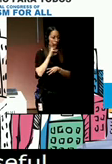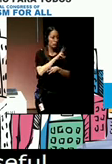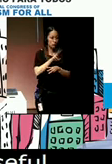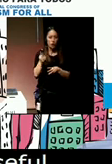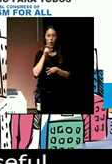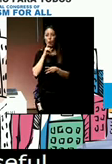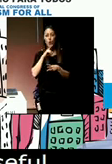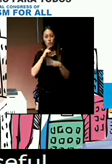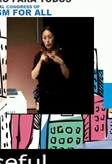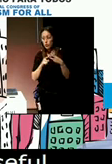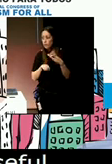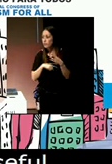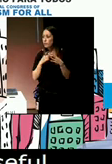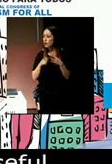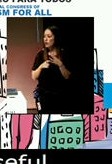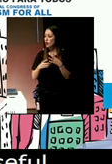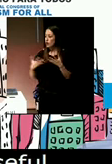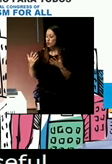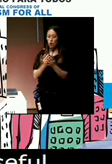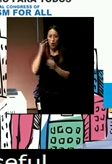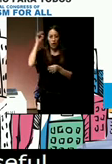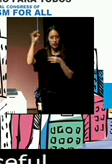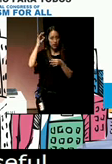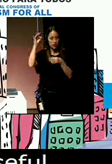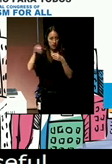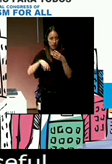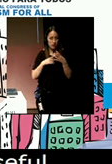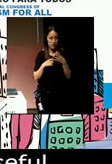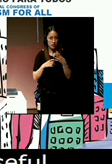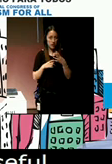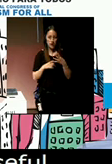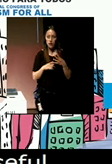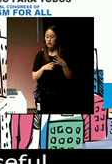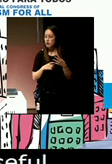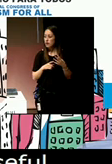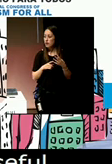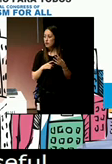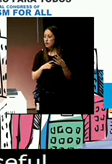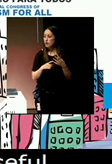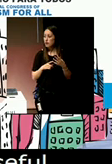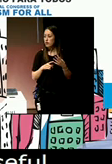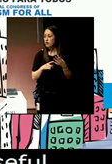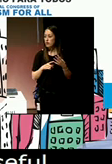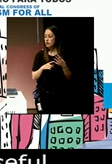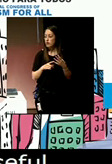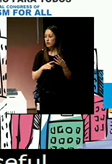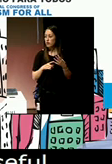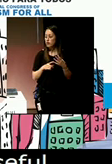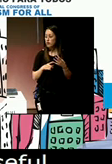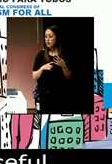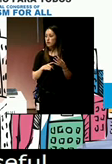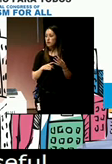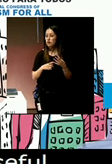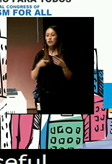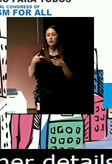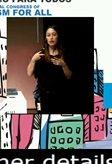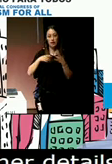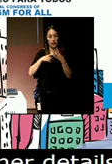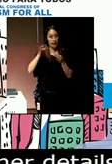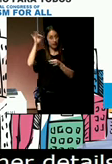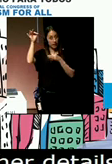other details. For example, we give for the accessibility all the criteria that has been